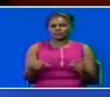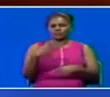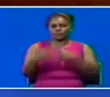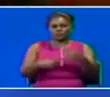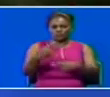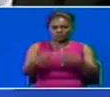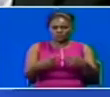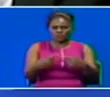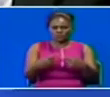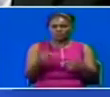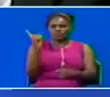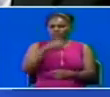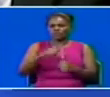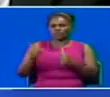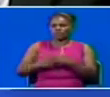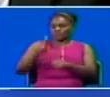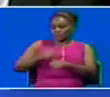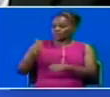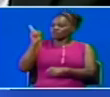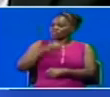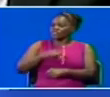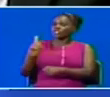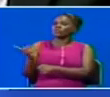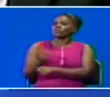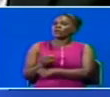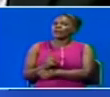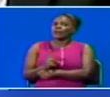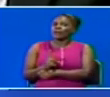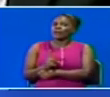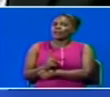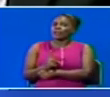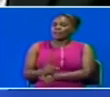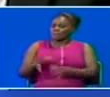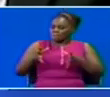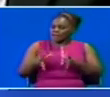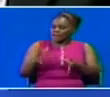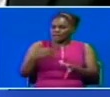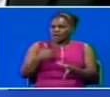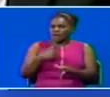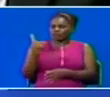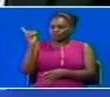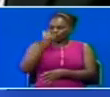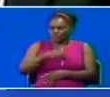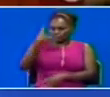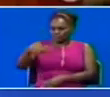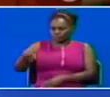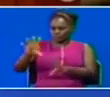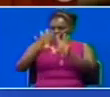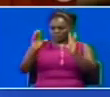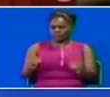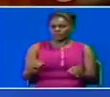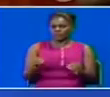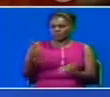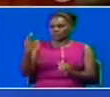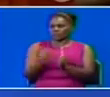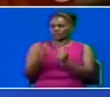process ended in June, this time round, the legislators will be under pressure to pass the budget estimates